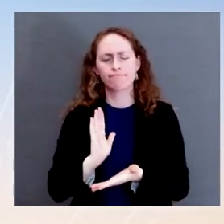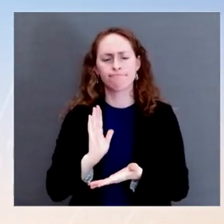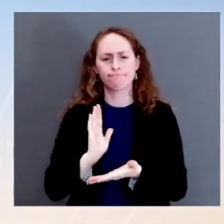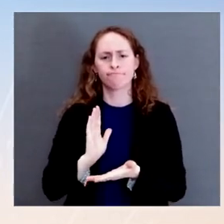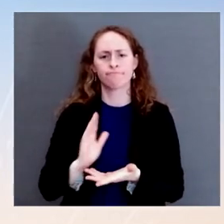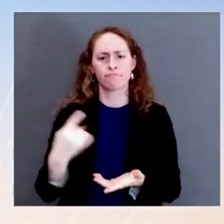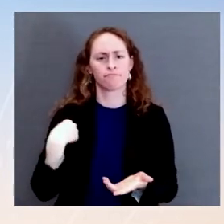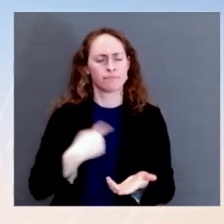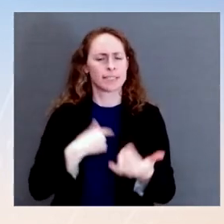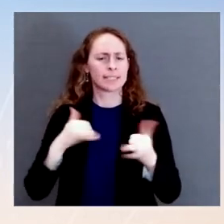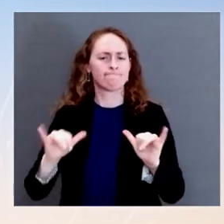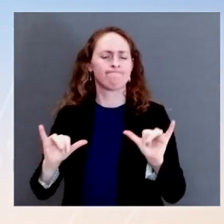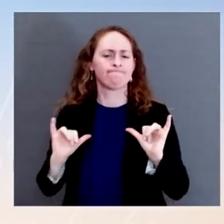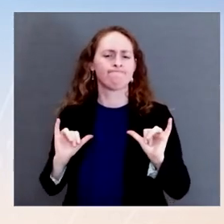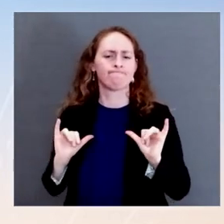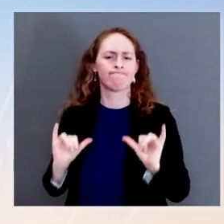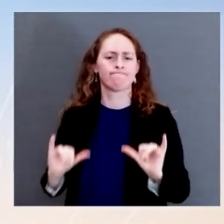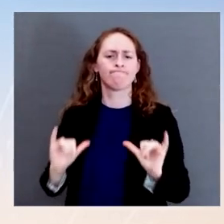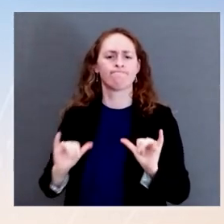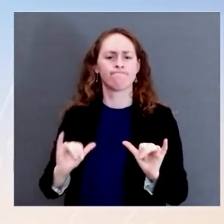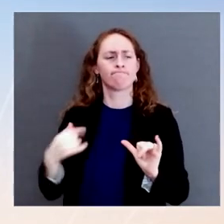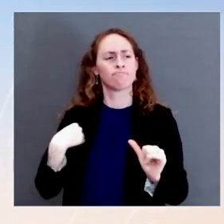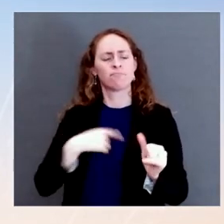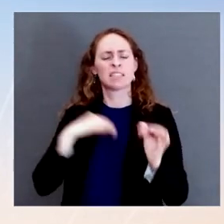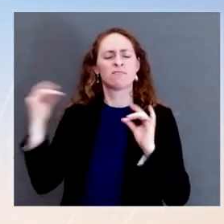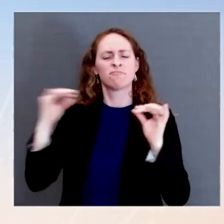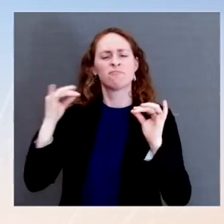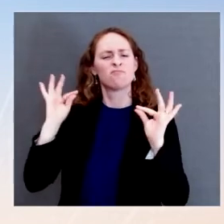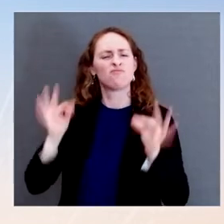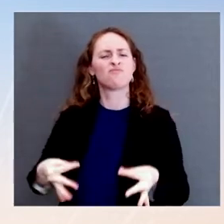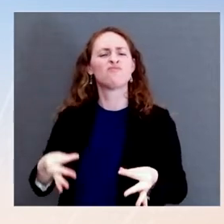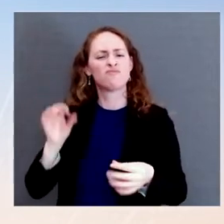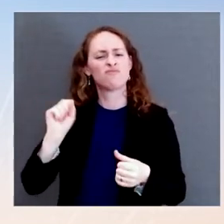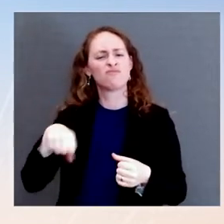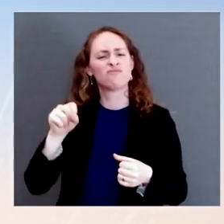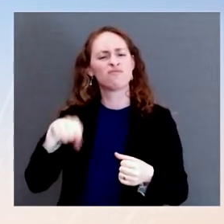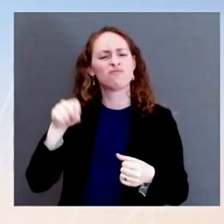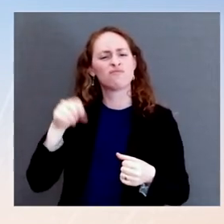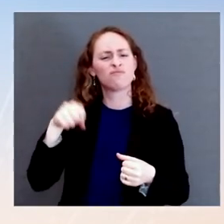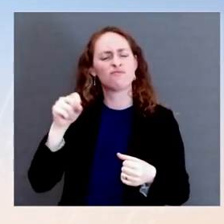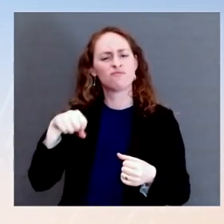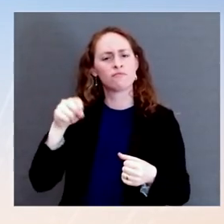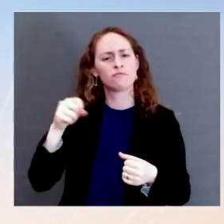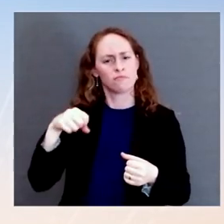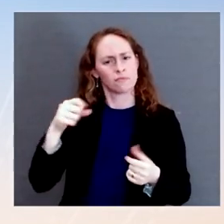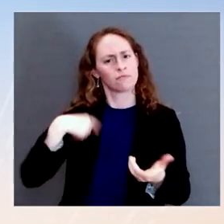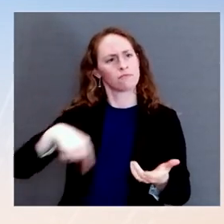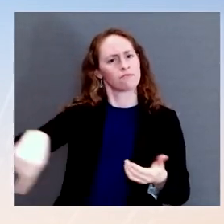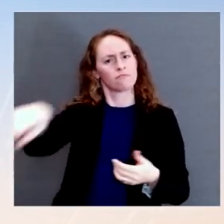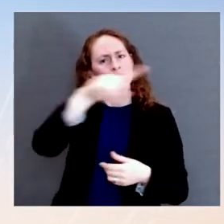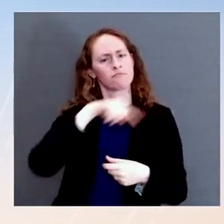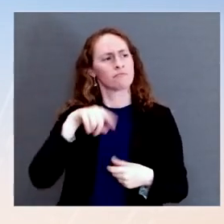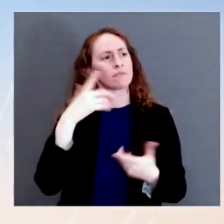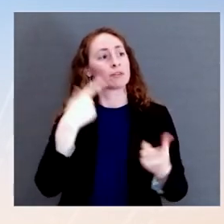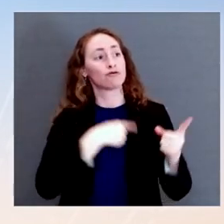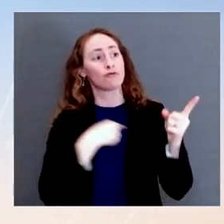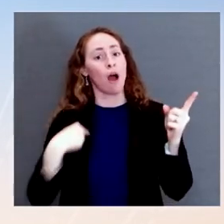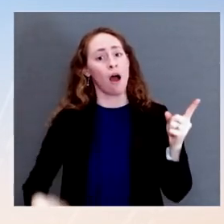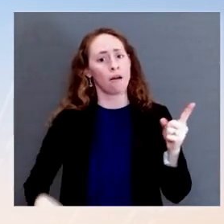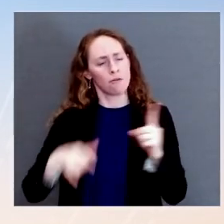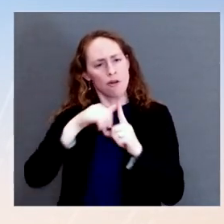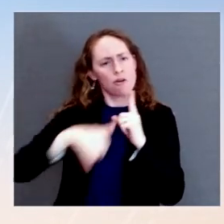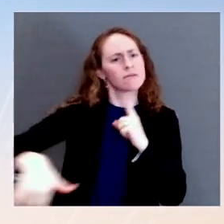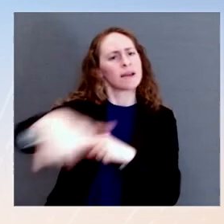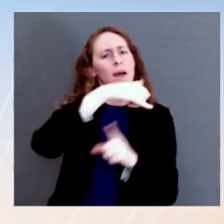actions to advance human rights in China and beyond. The Chinese Foreign Ministry has already suggested that there'll be countermeasures, firm